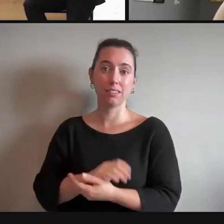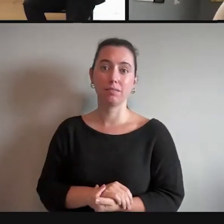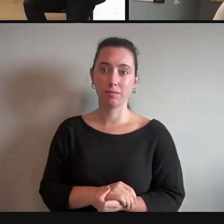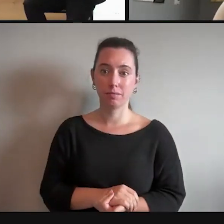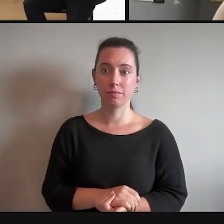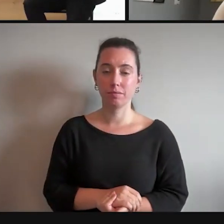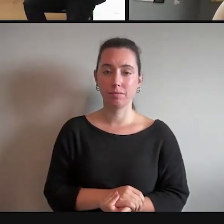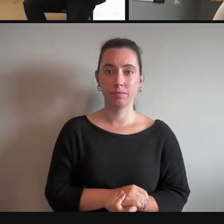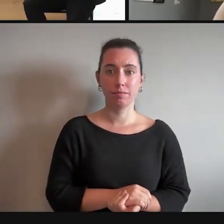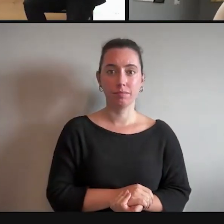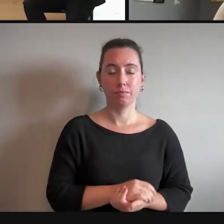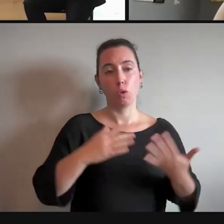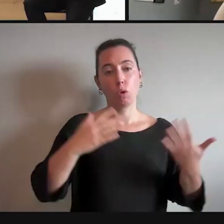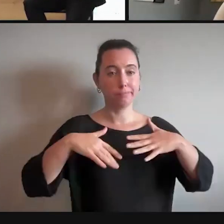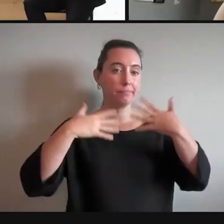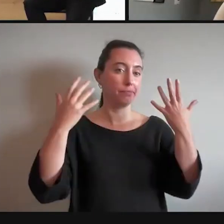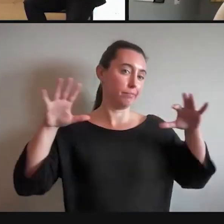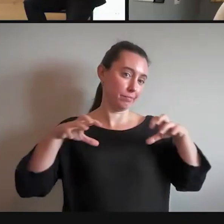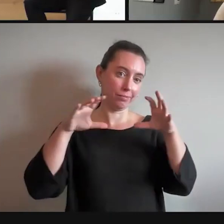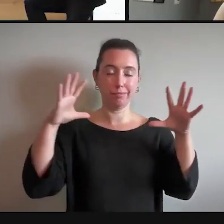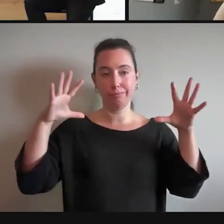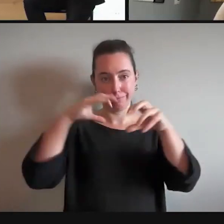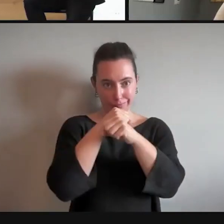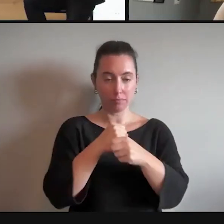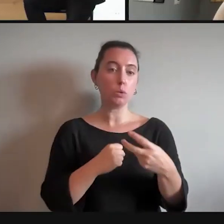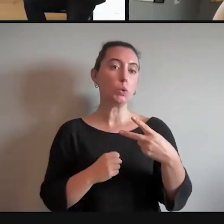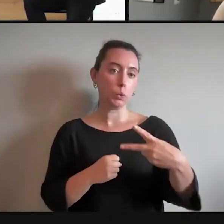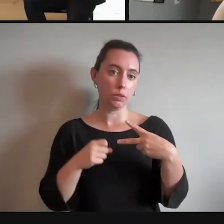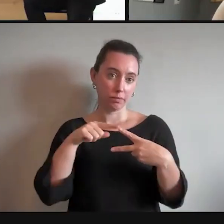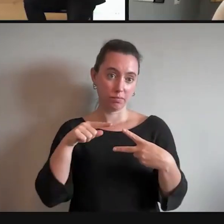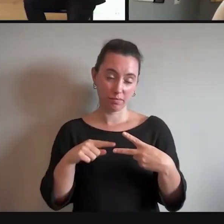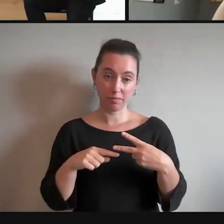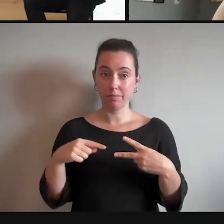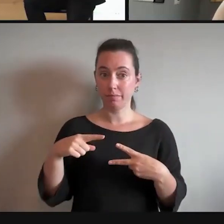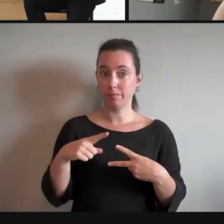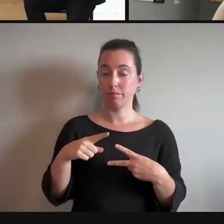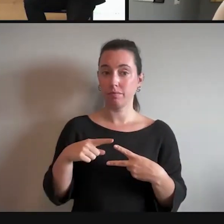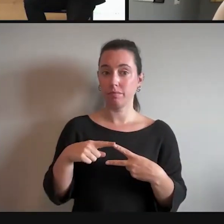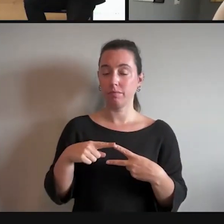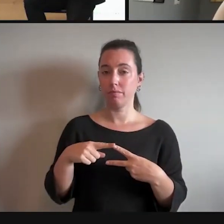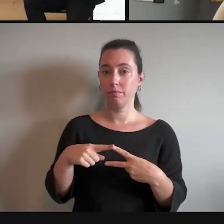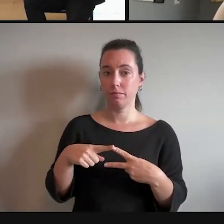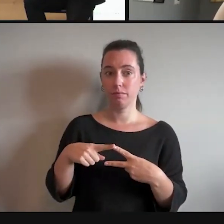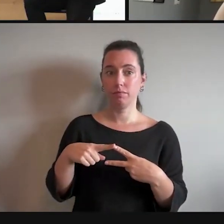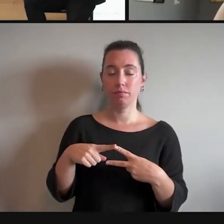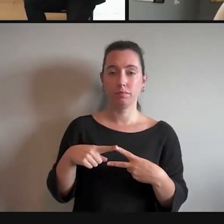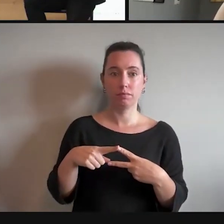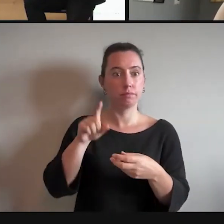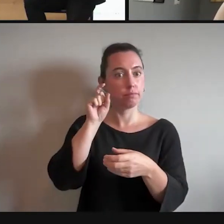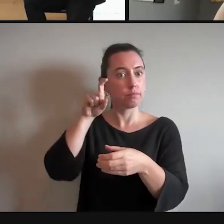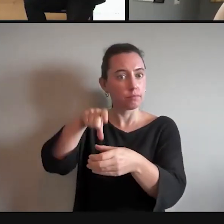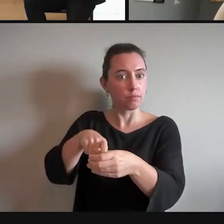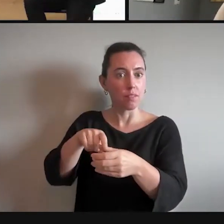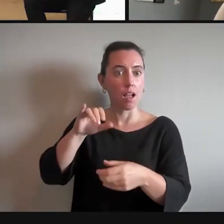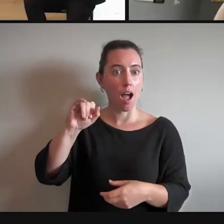in a nutshell, two reasons. We wanted to enroll our staff